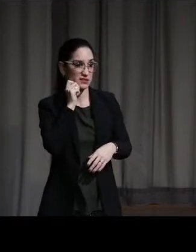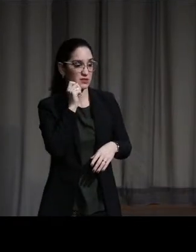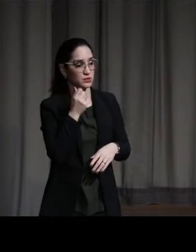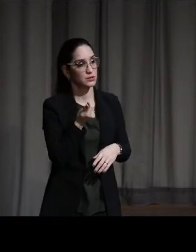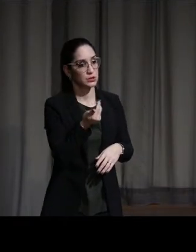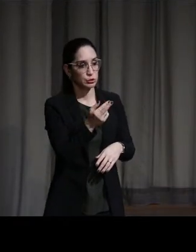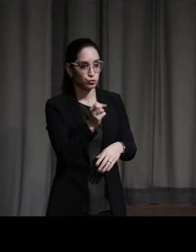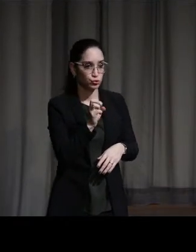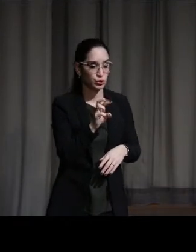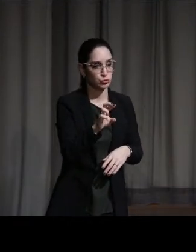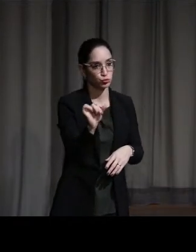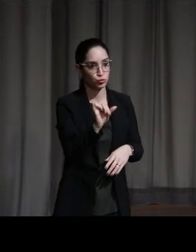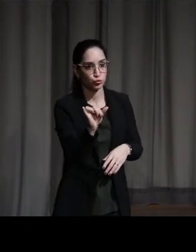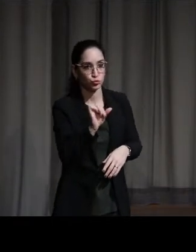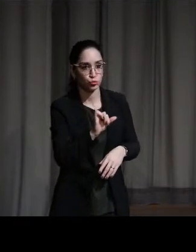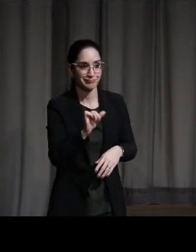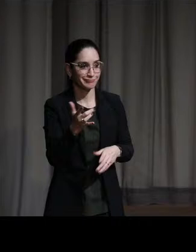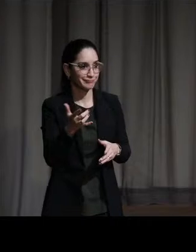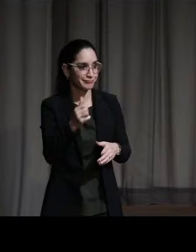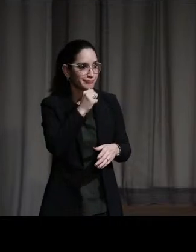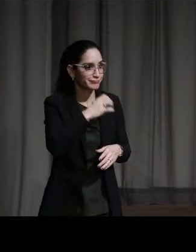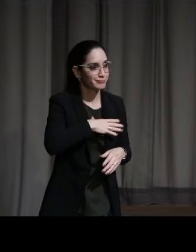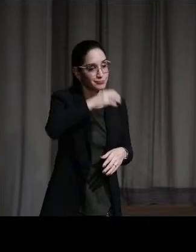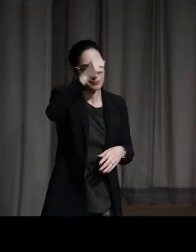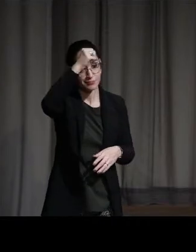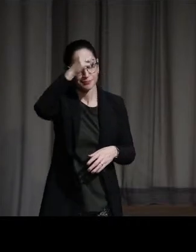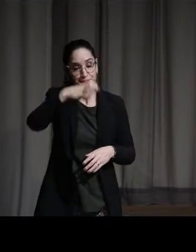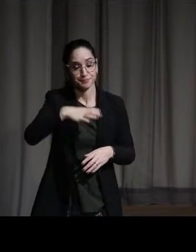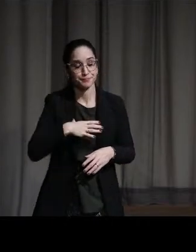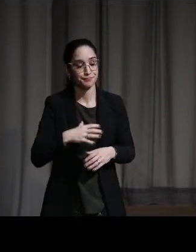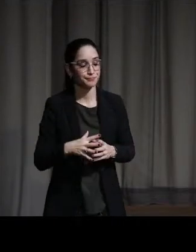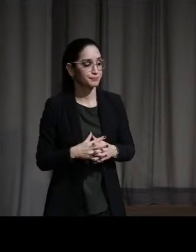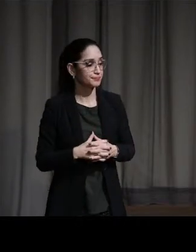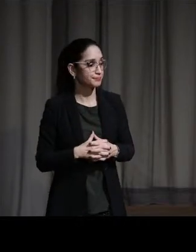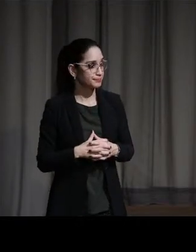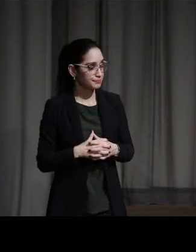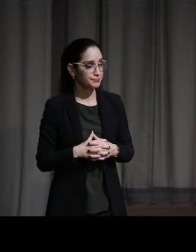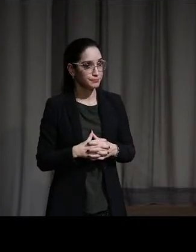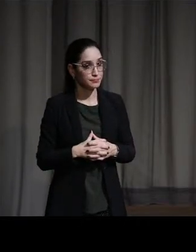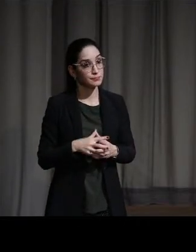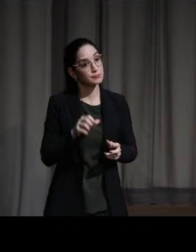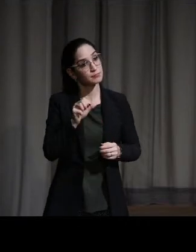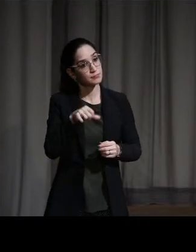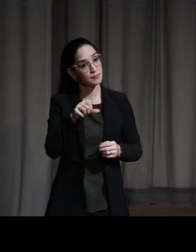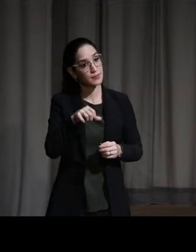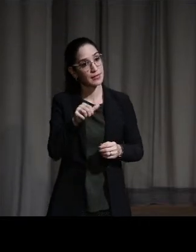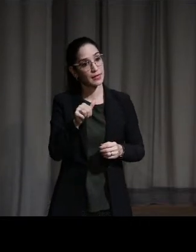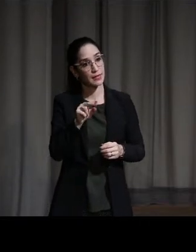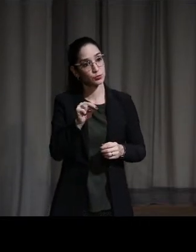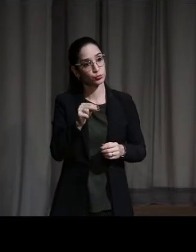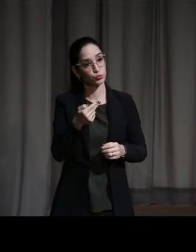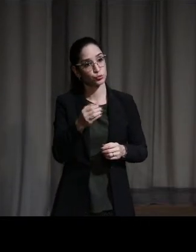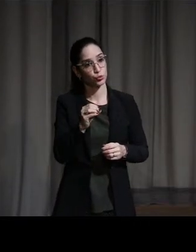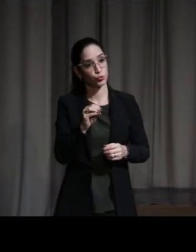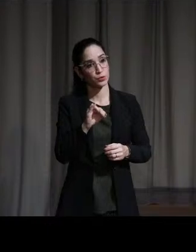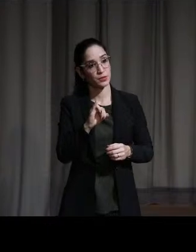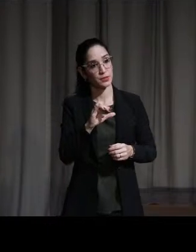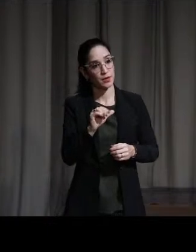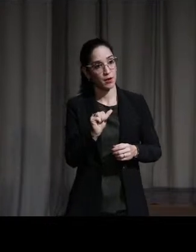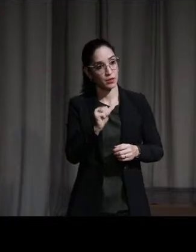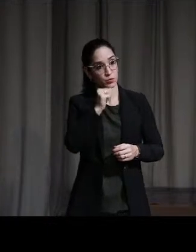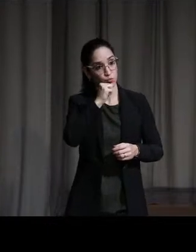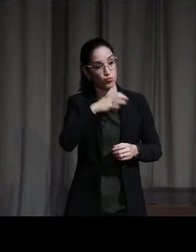Antonia's work is very, very different, and even though we've pointed out, and you point out in the book, in your essay, the